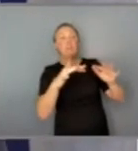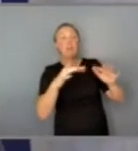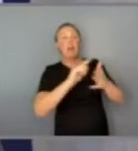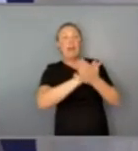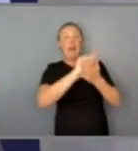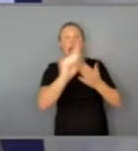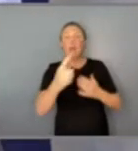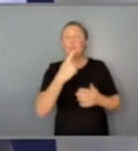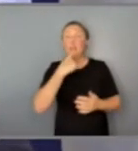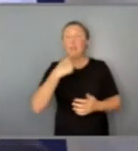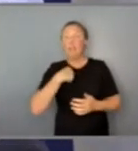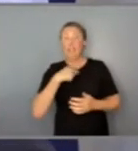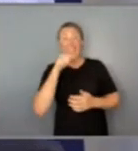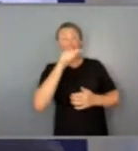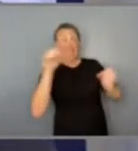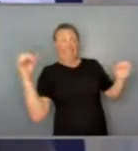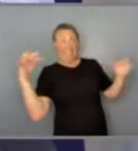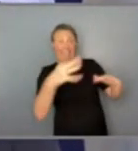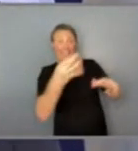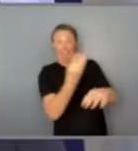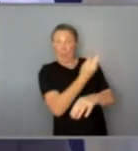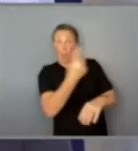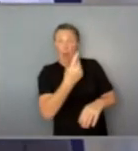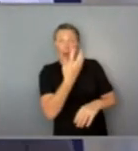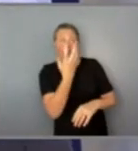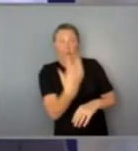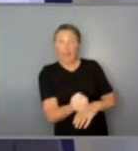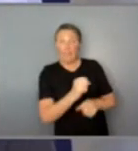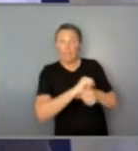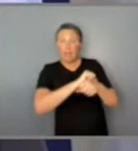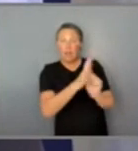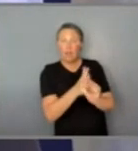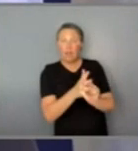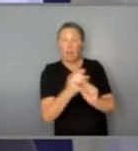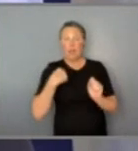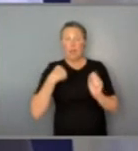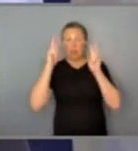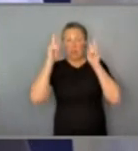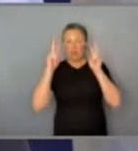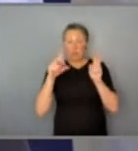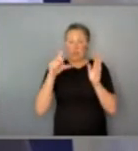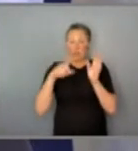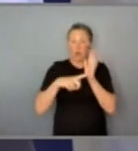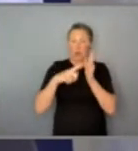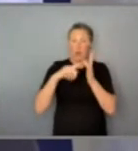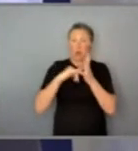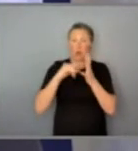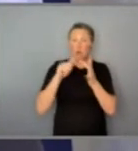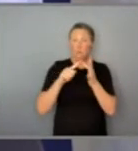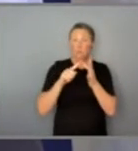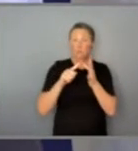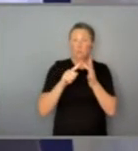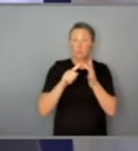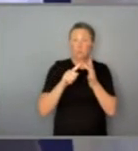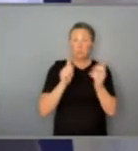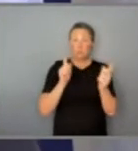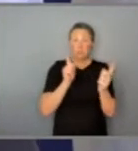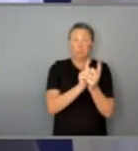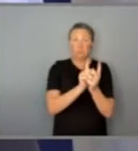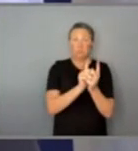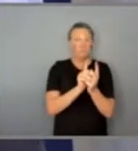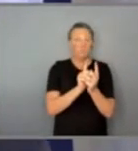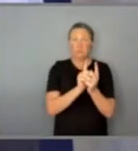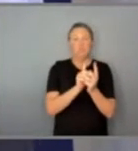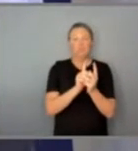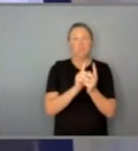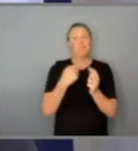COVID. Now, I wasn't defined as a close contact, I was a casual contact. And until I had further information, I